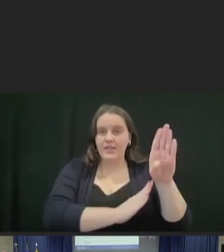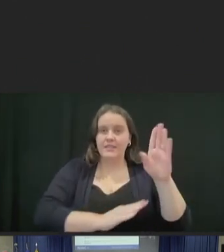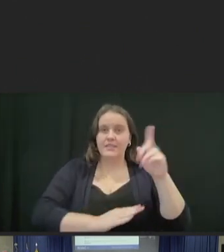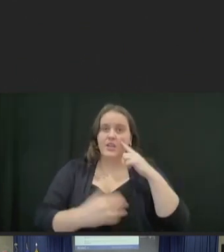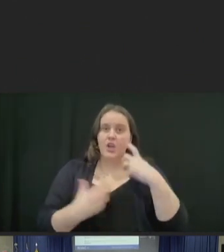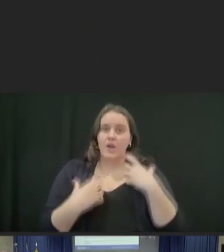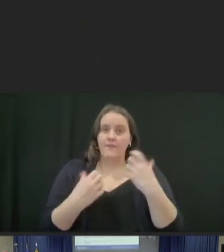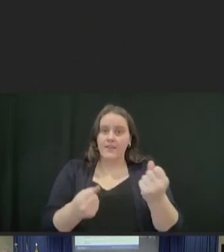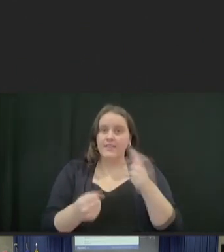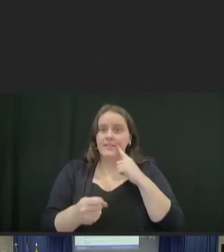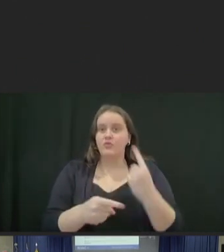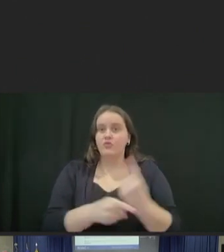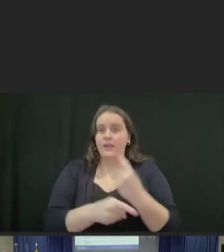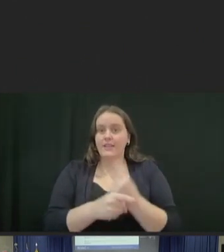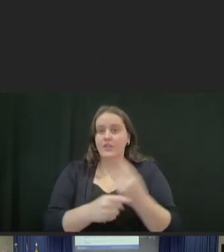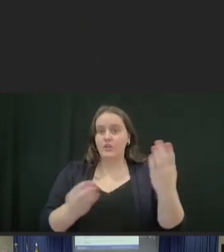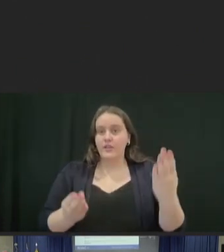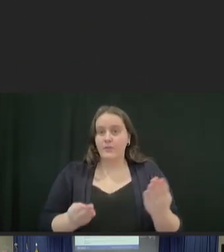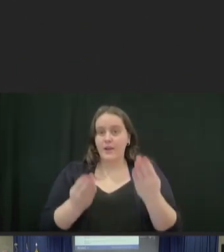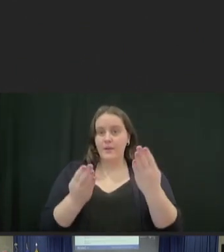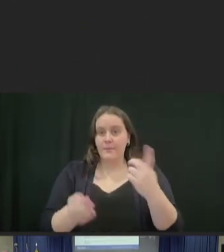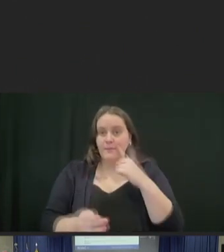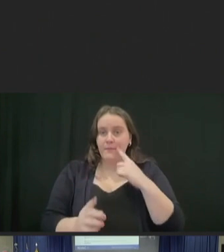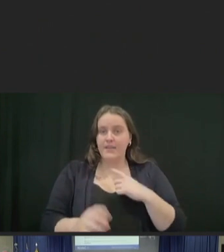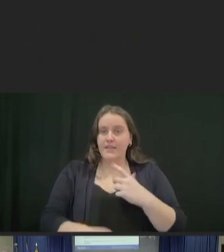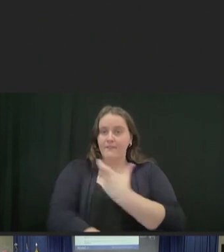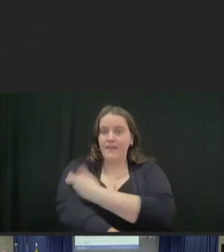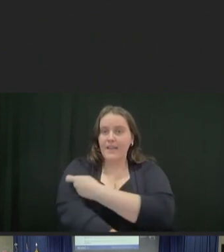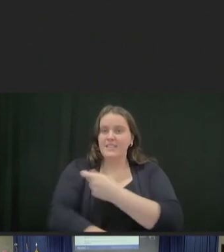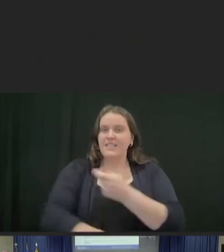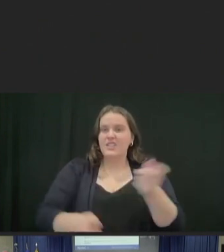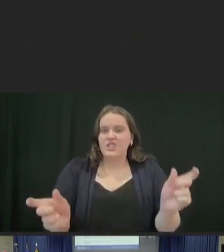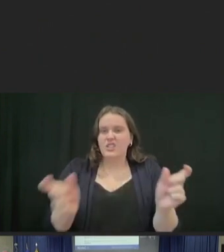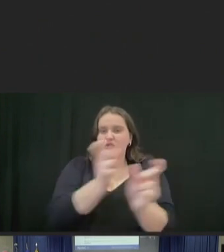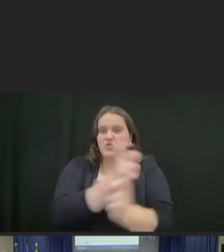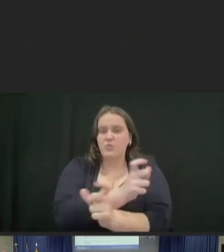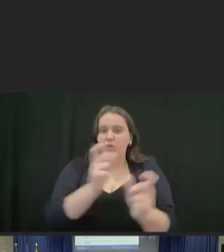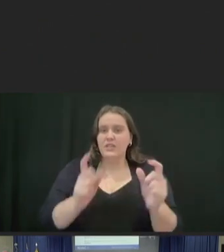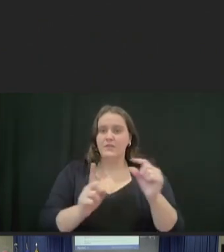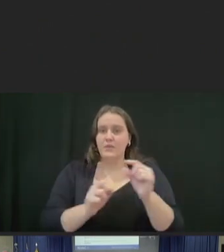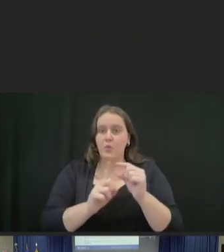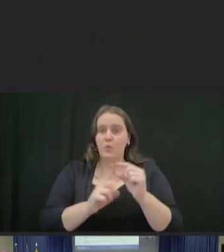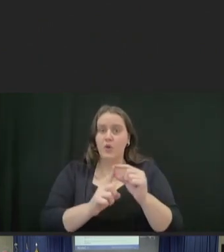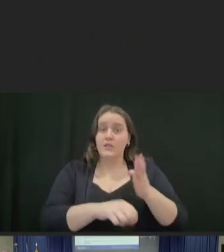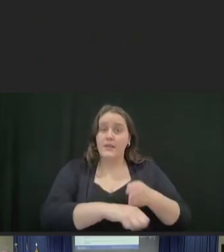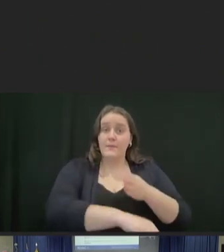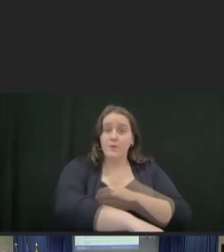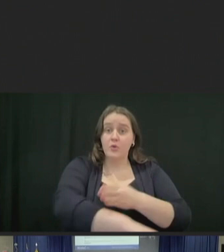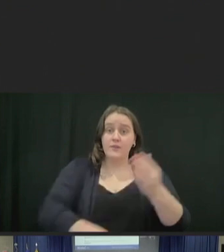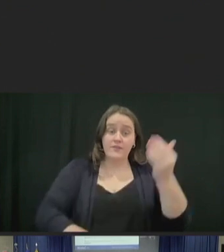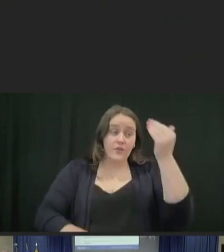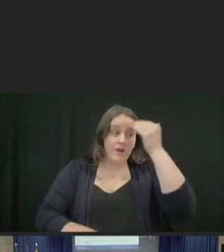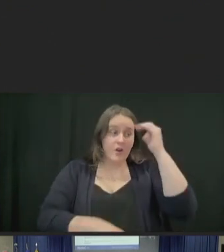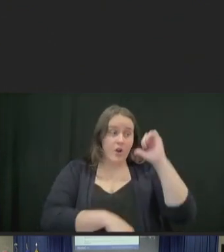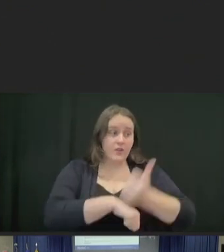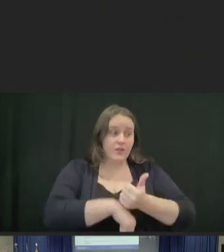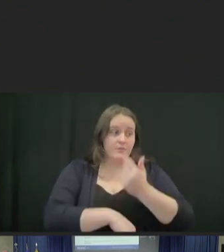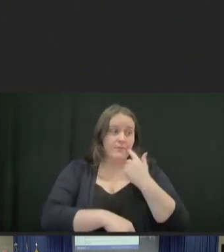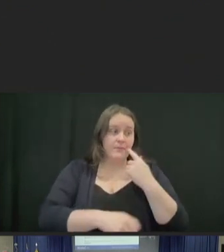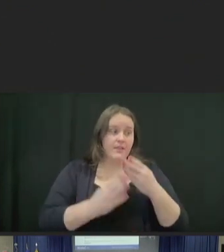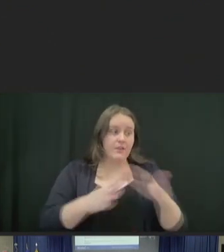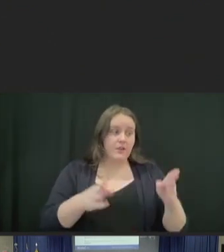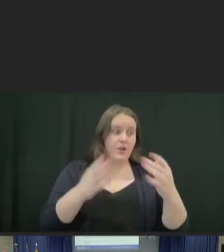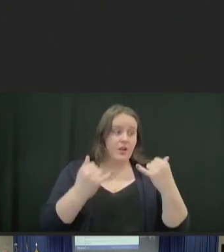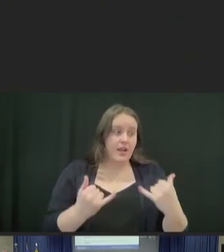Just kind of a switch of some of those words, but puts emphasis on both improvement in our knowledge base the public currently has, as well as increasing